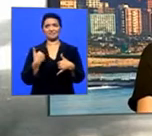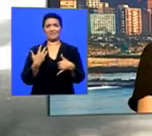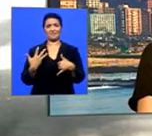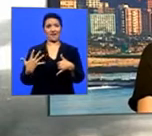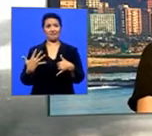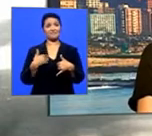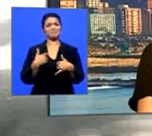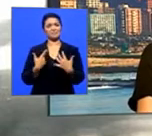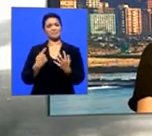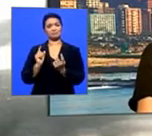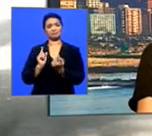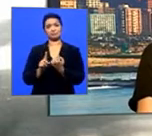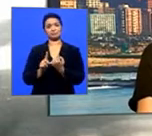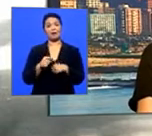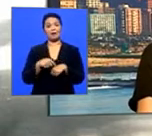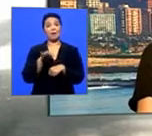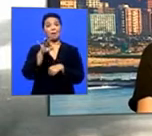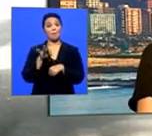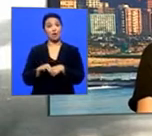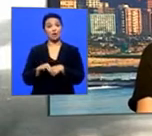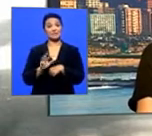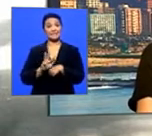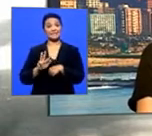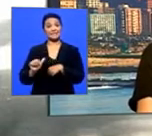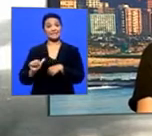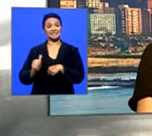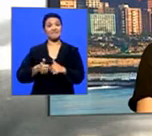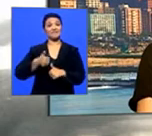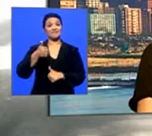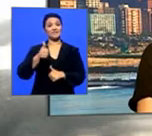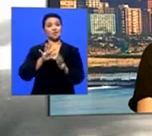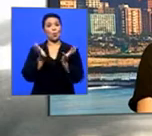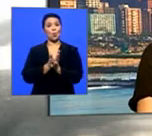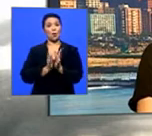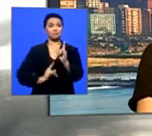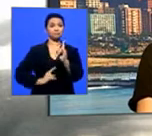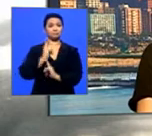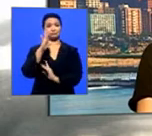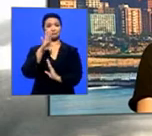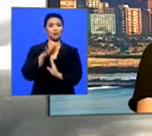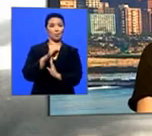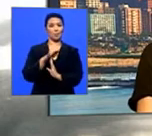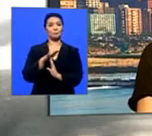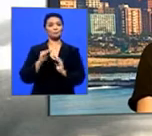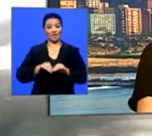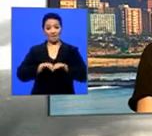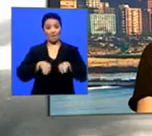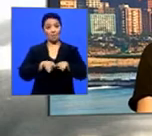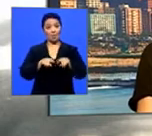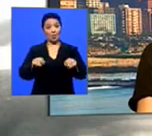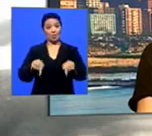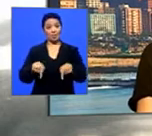through. But then in March of 96, when I broke my first world record at our Olympic trials, I received a phone call at the pool where